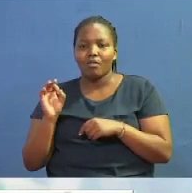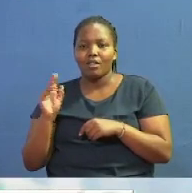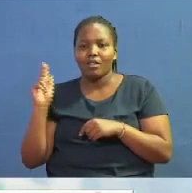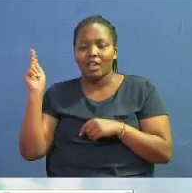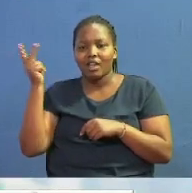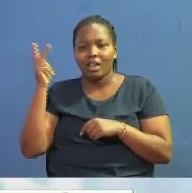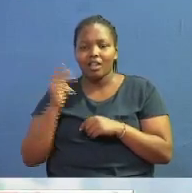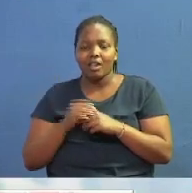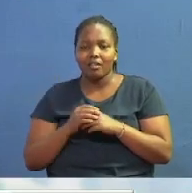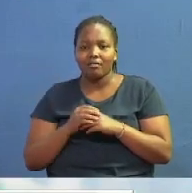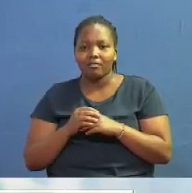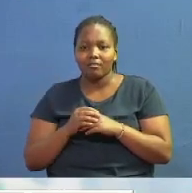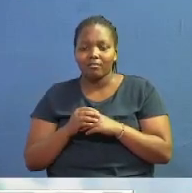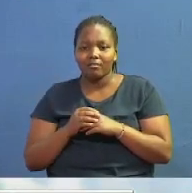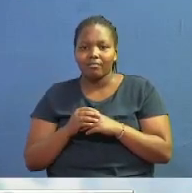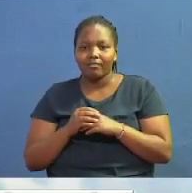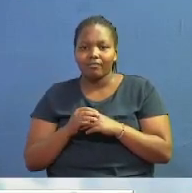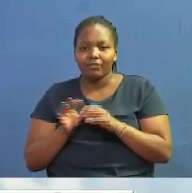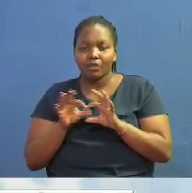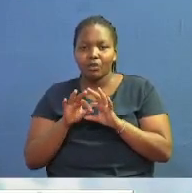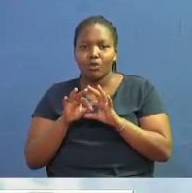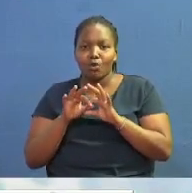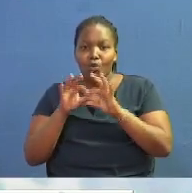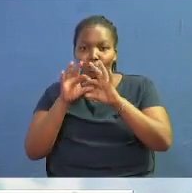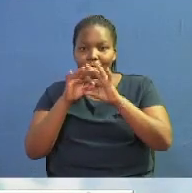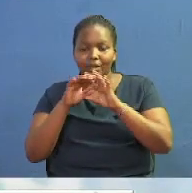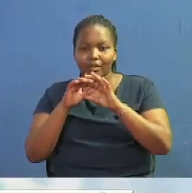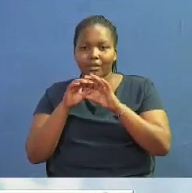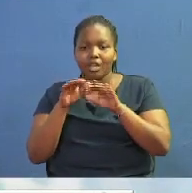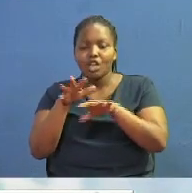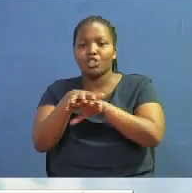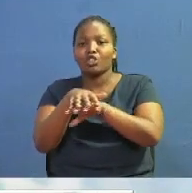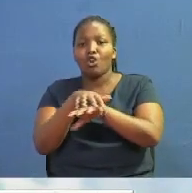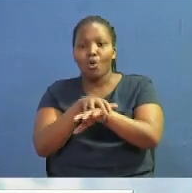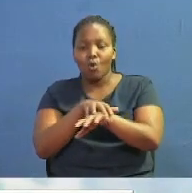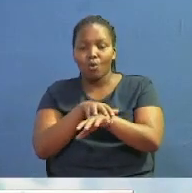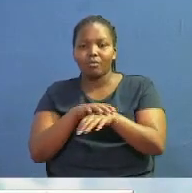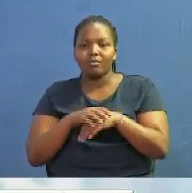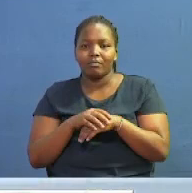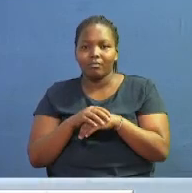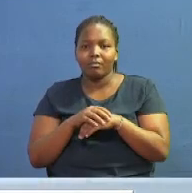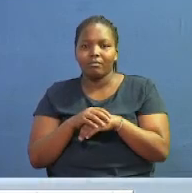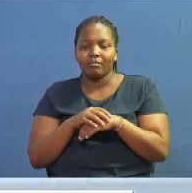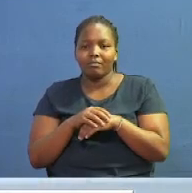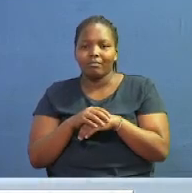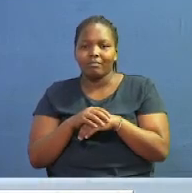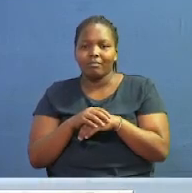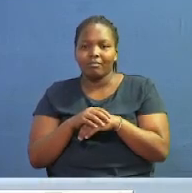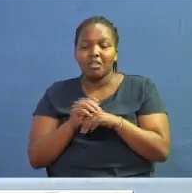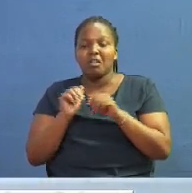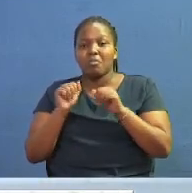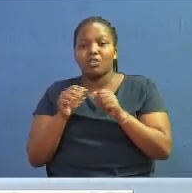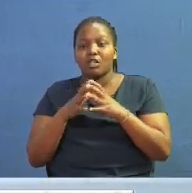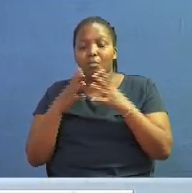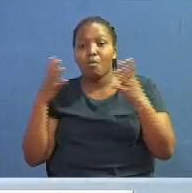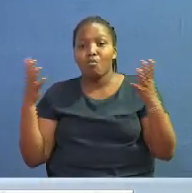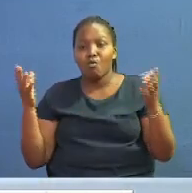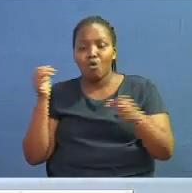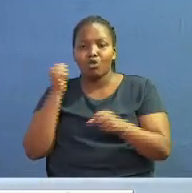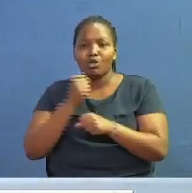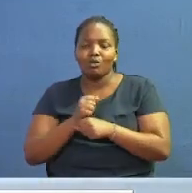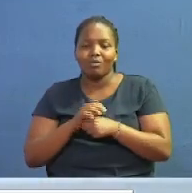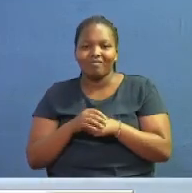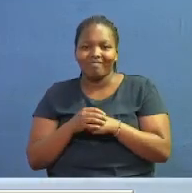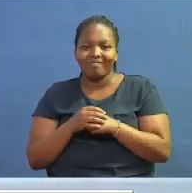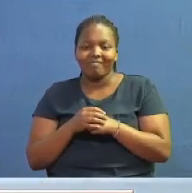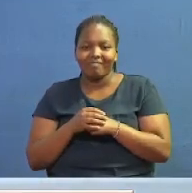And so we are making progress, slow, steady, but sure. I think there is more that needs to be done. Right.